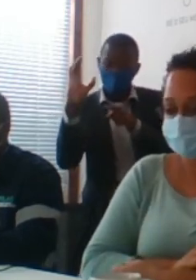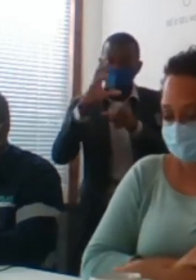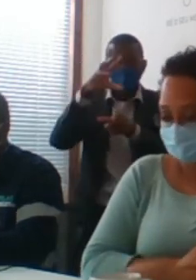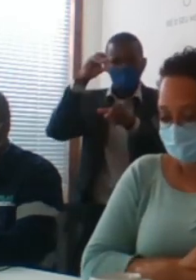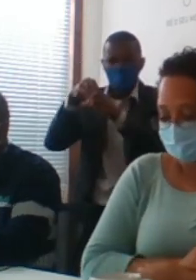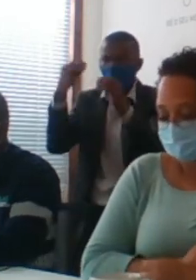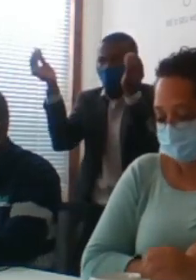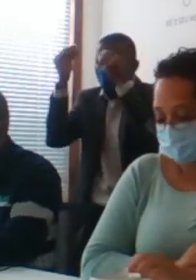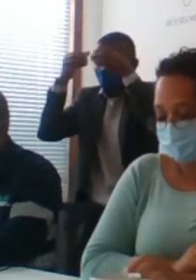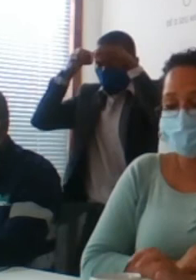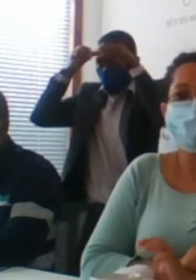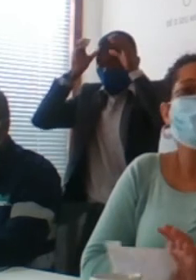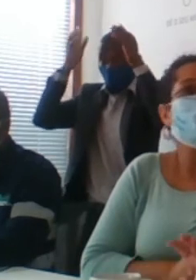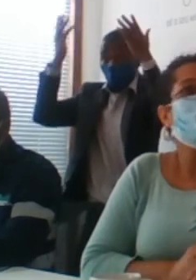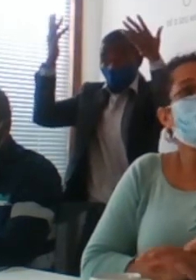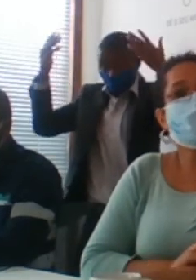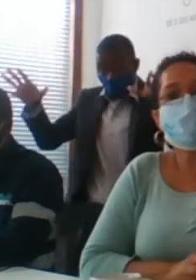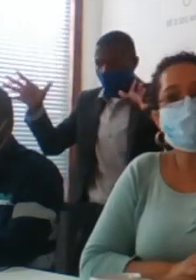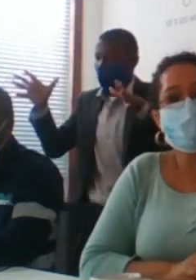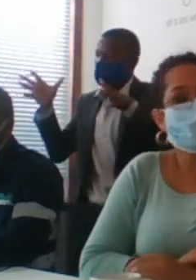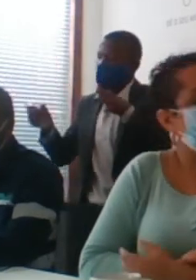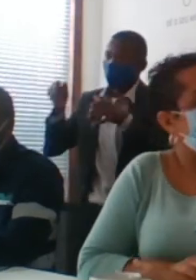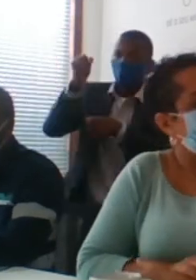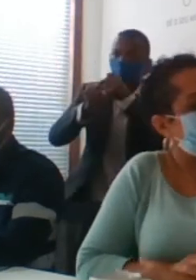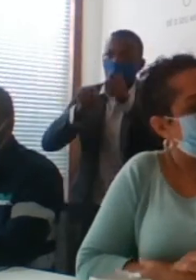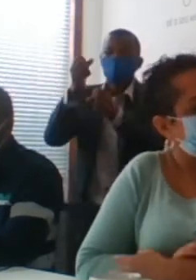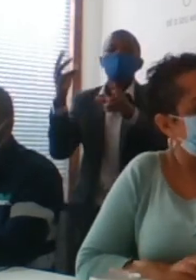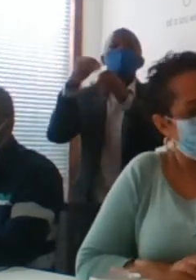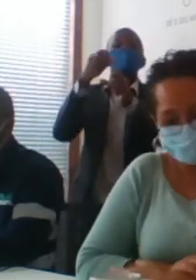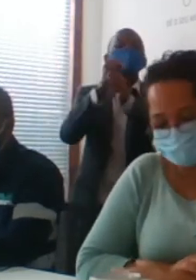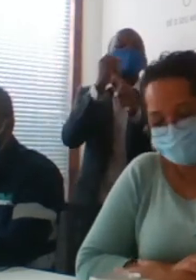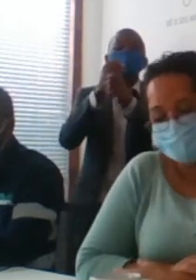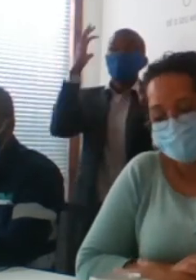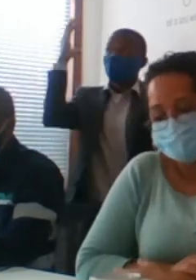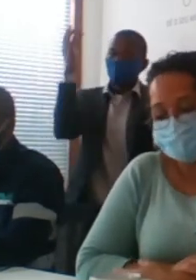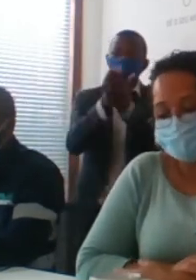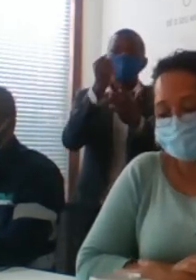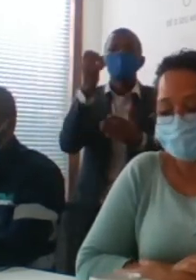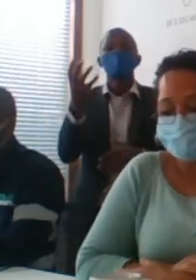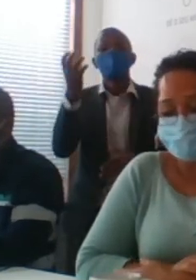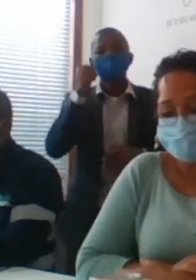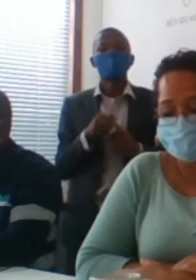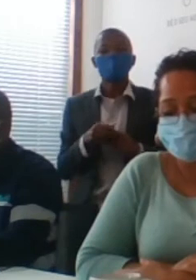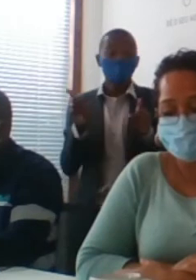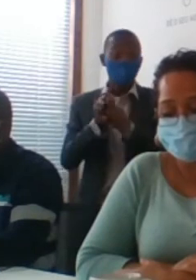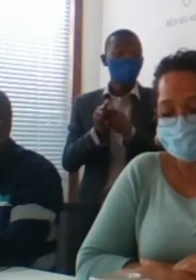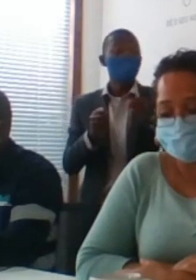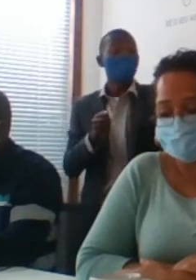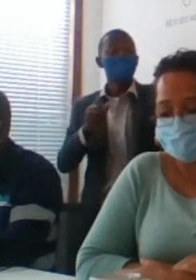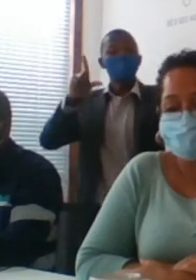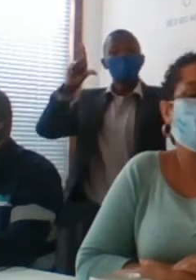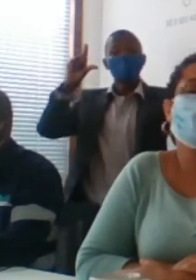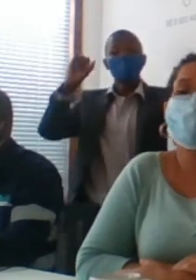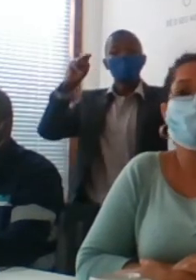finish their training. Also with me is Lino. Lino Makamu, bachelor's degree